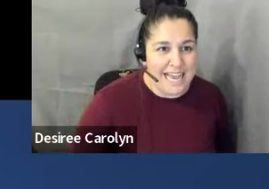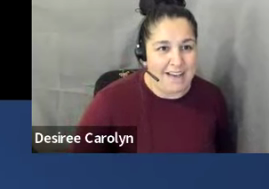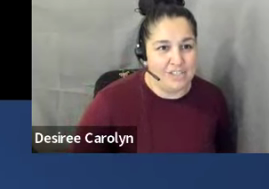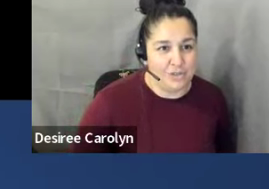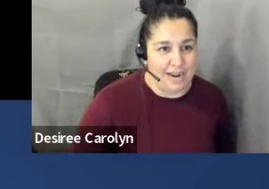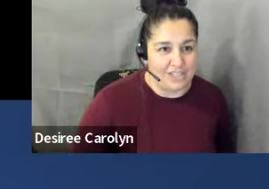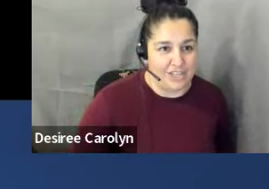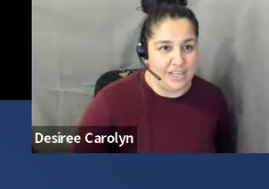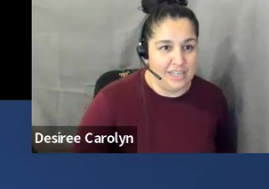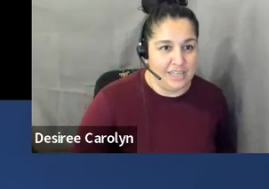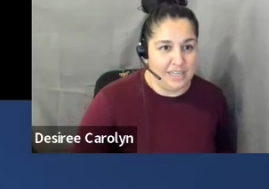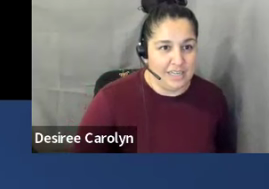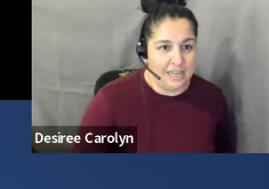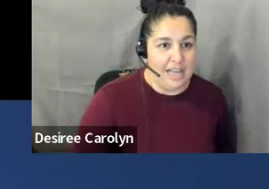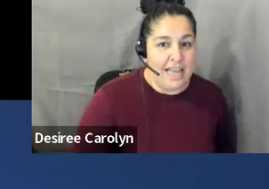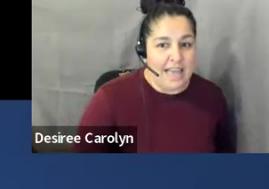So we have a director,